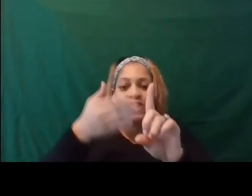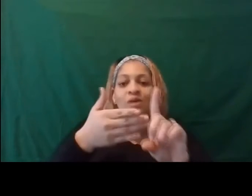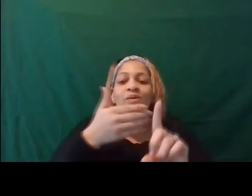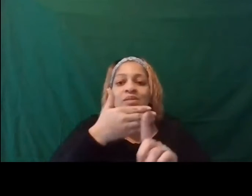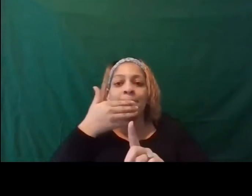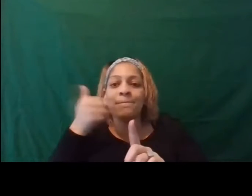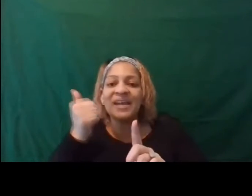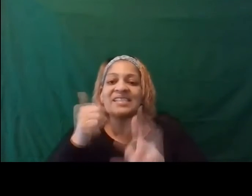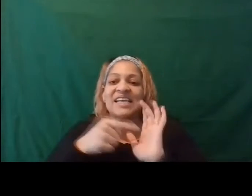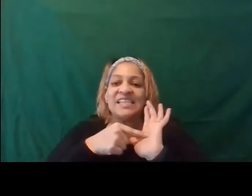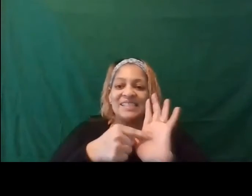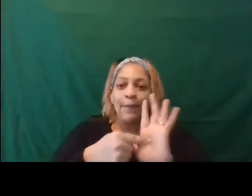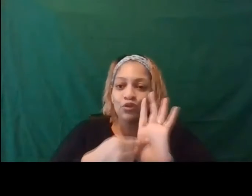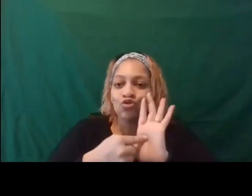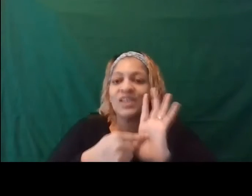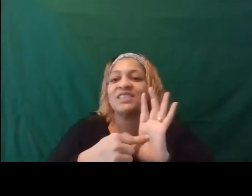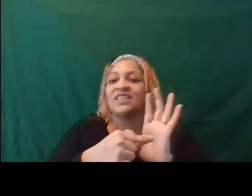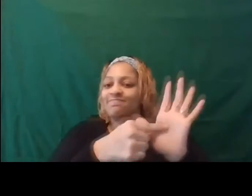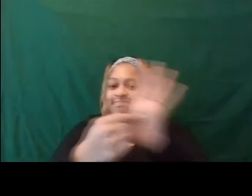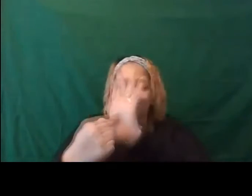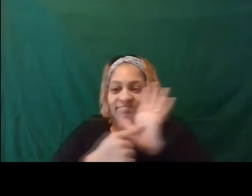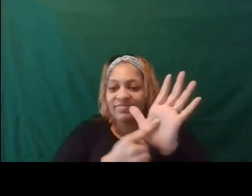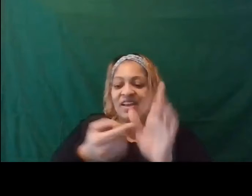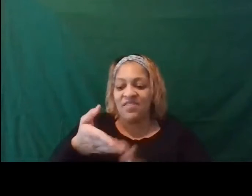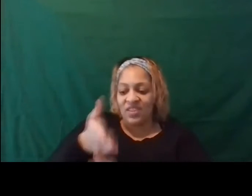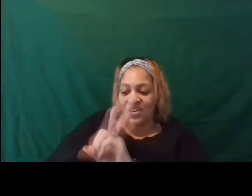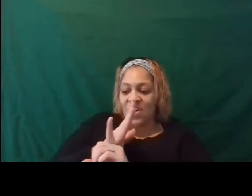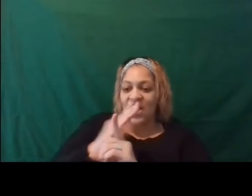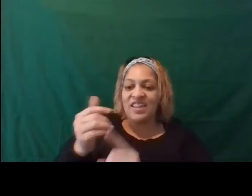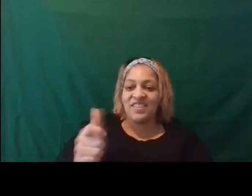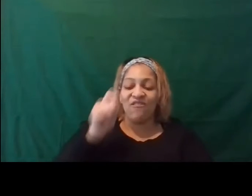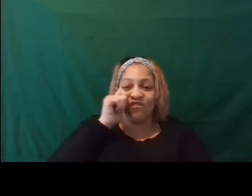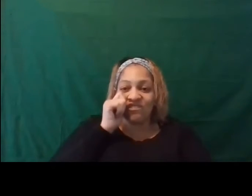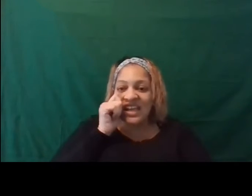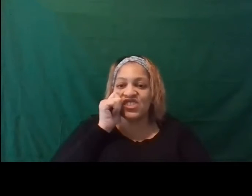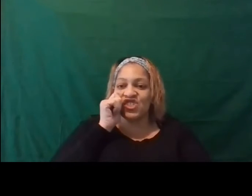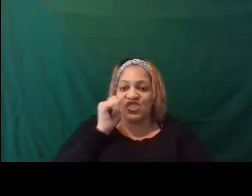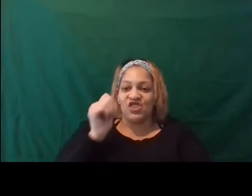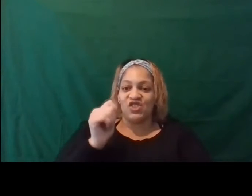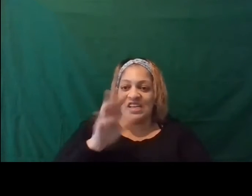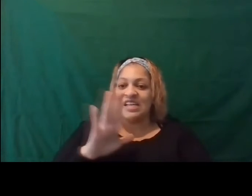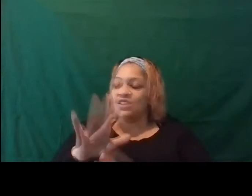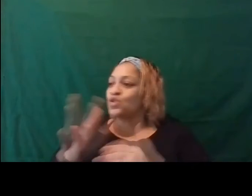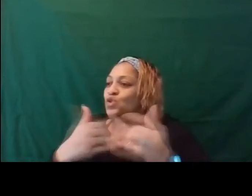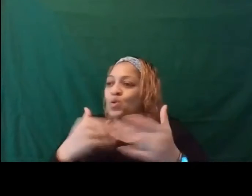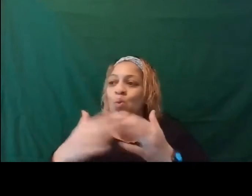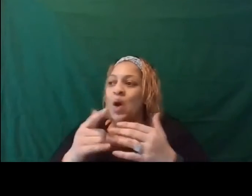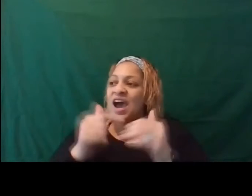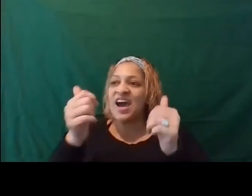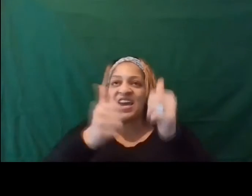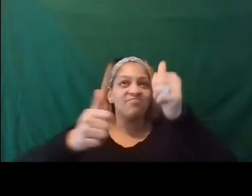best demonstration of God in the flesh that they possibly can be, to such a degree that their